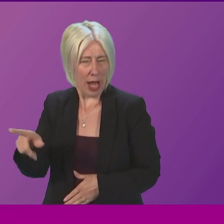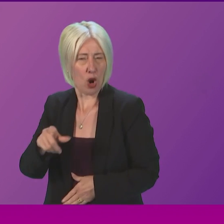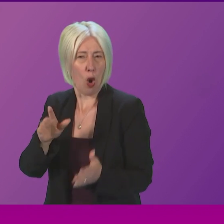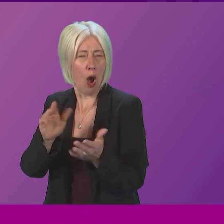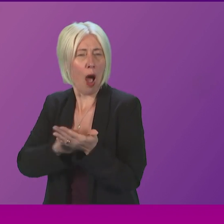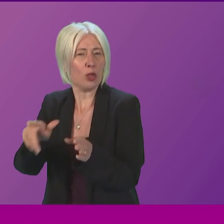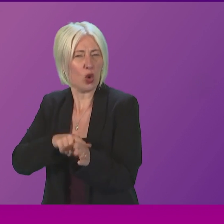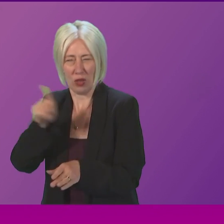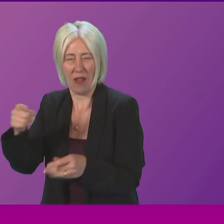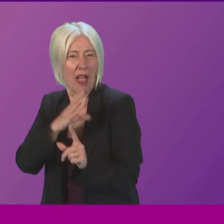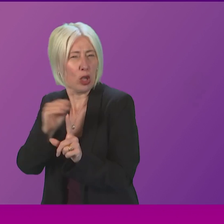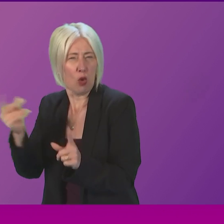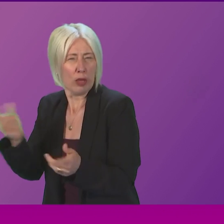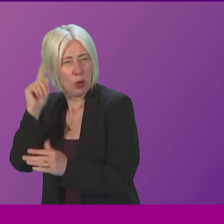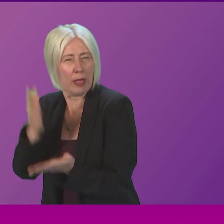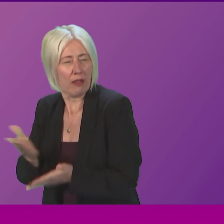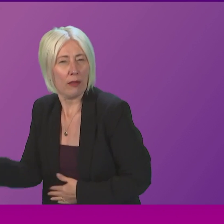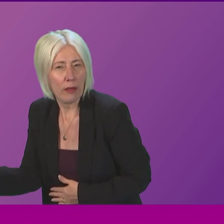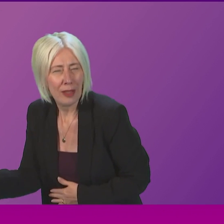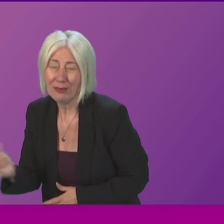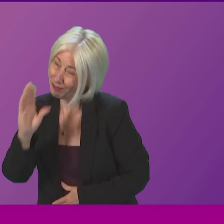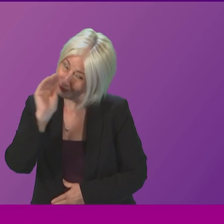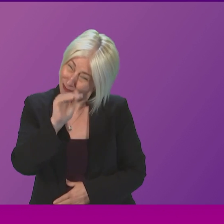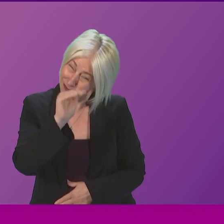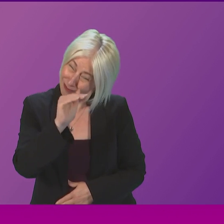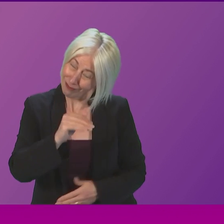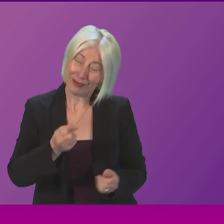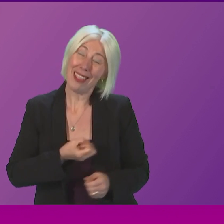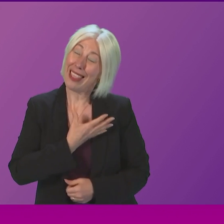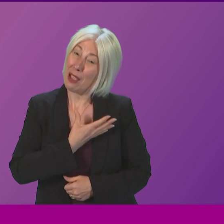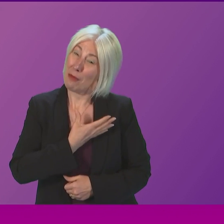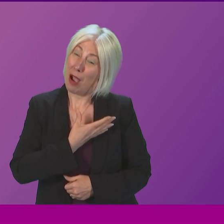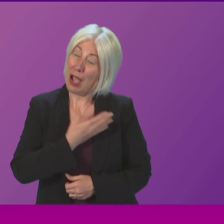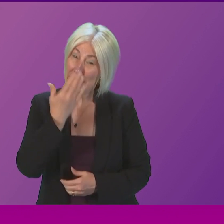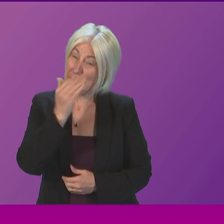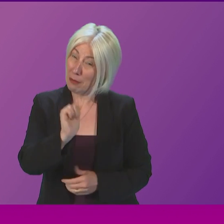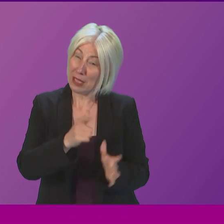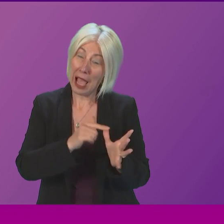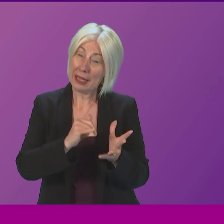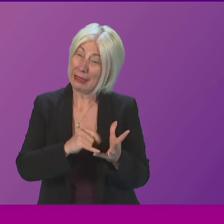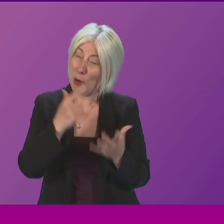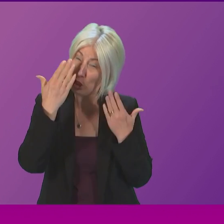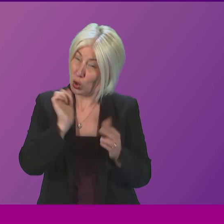Minister. Can I remind Labour, because Anna Sauer doesn't know this, it seems, what his